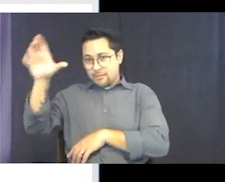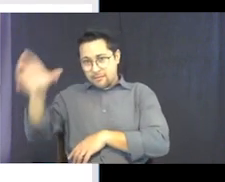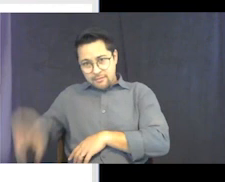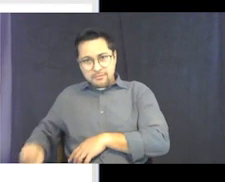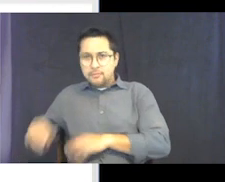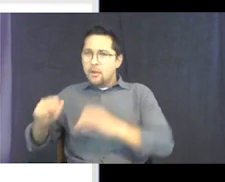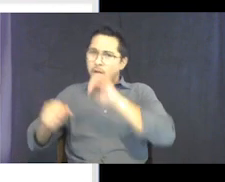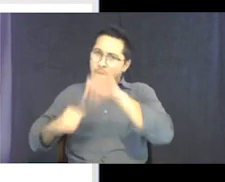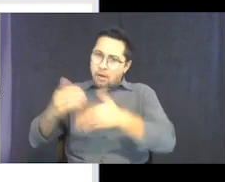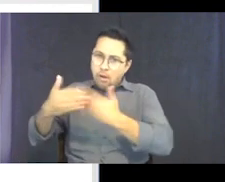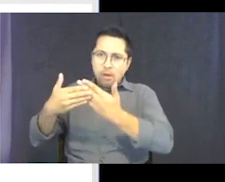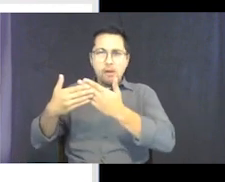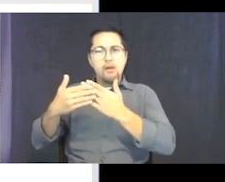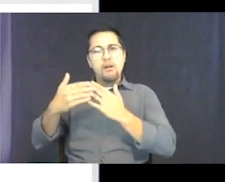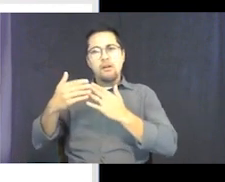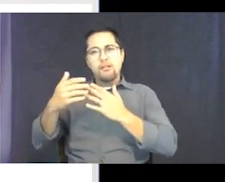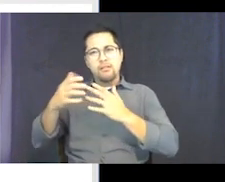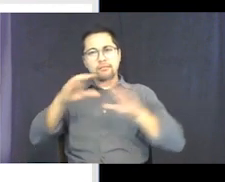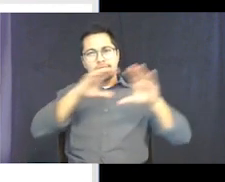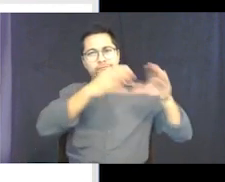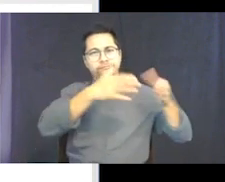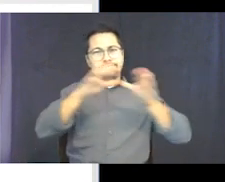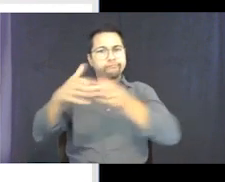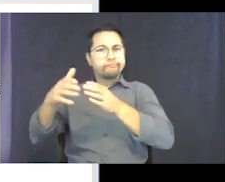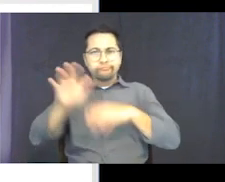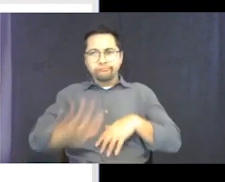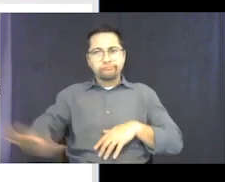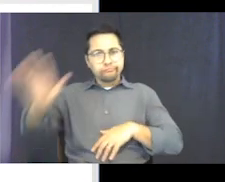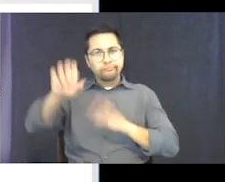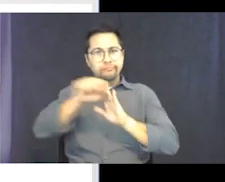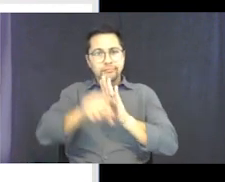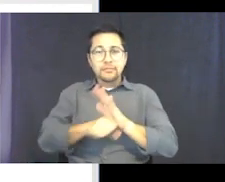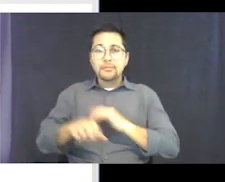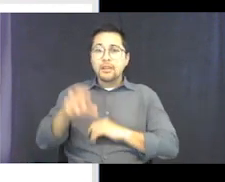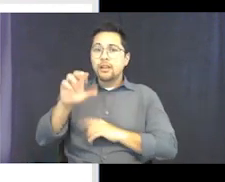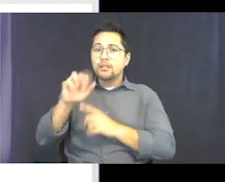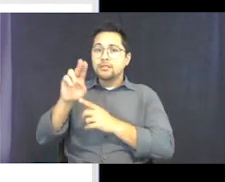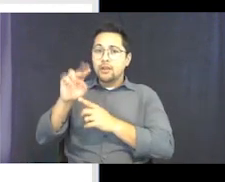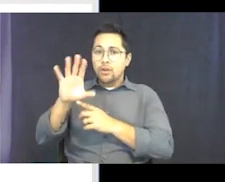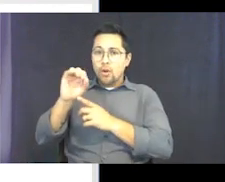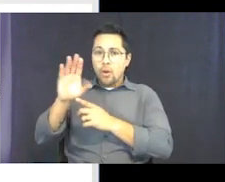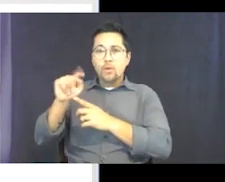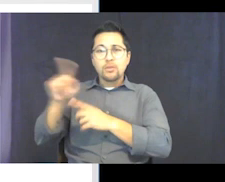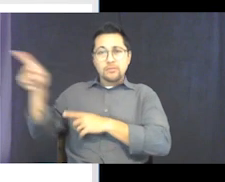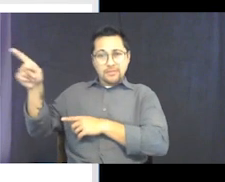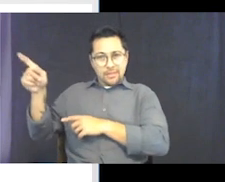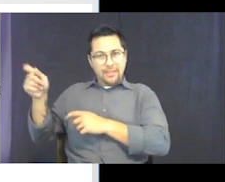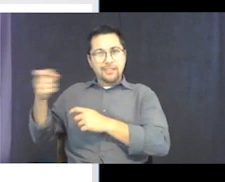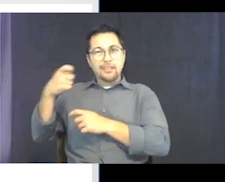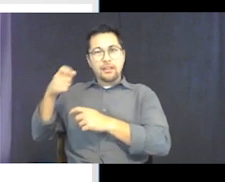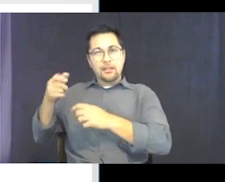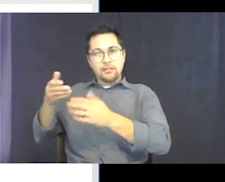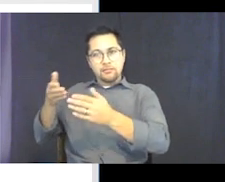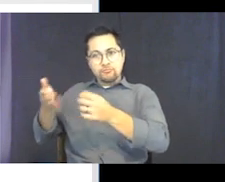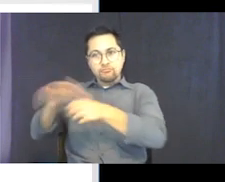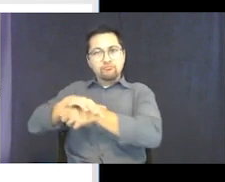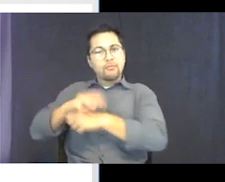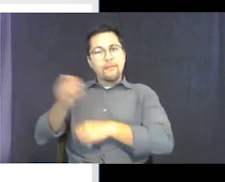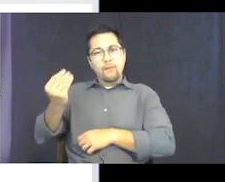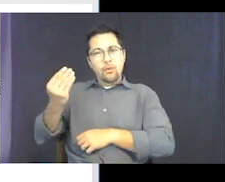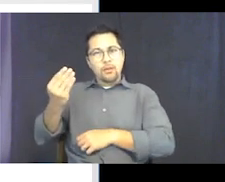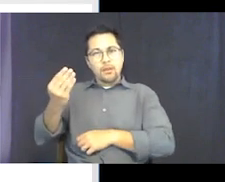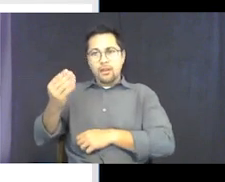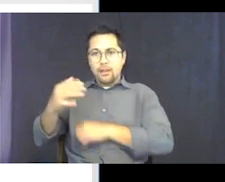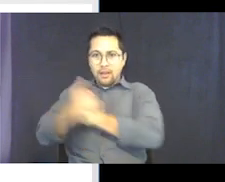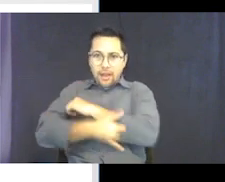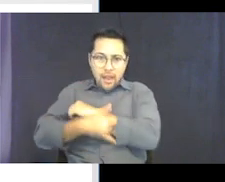managing entities around the state. And as I described, the Suncoast region, they serve 14 counties to include all the way